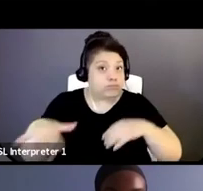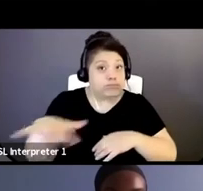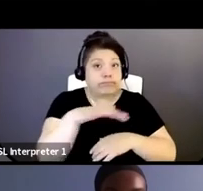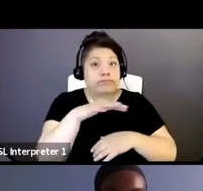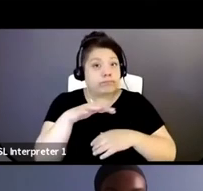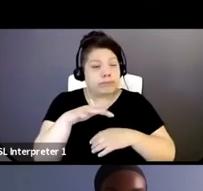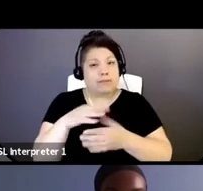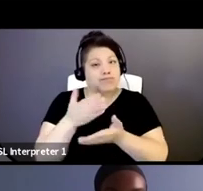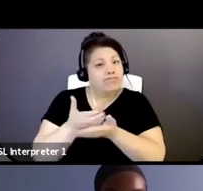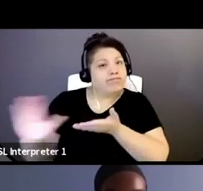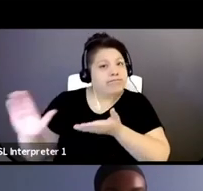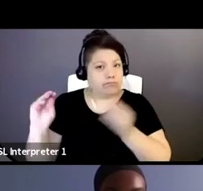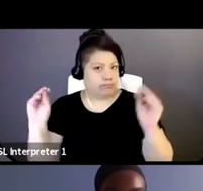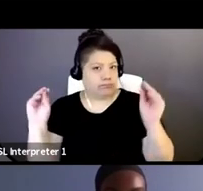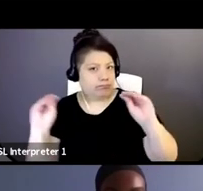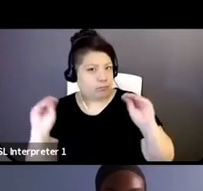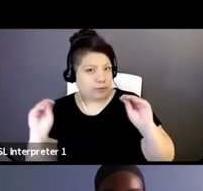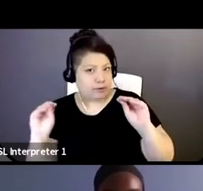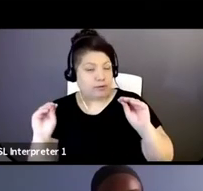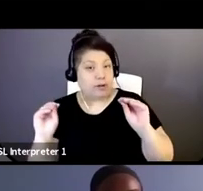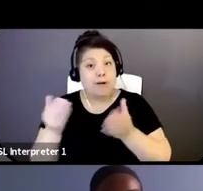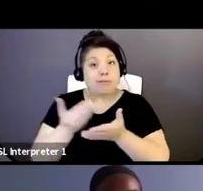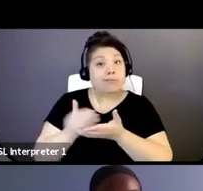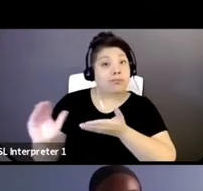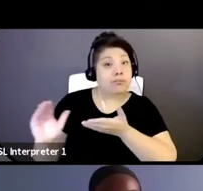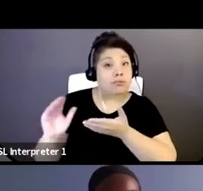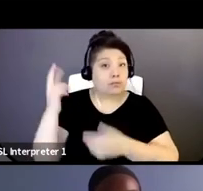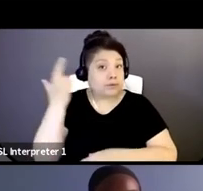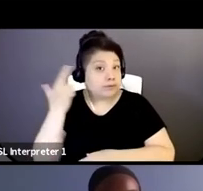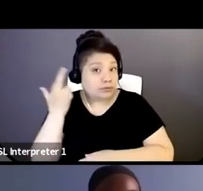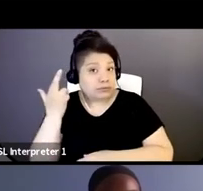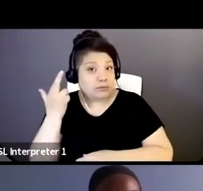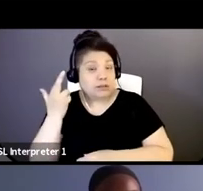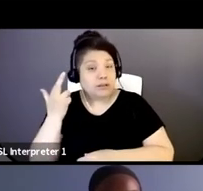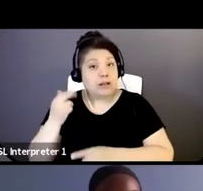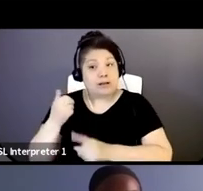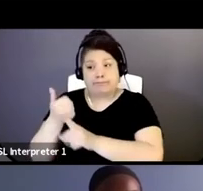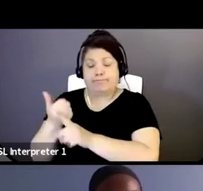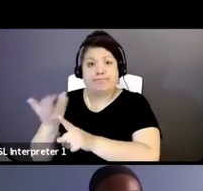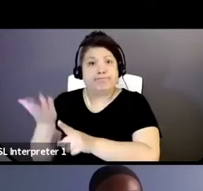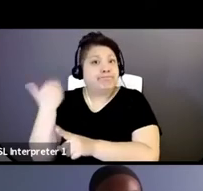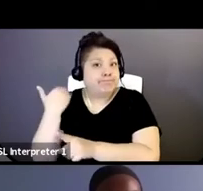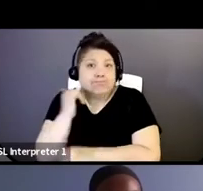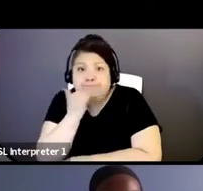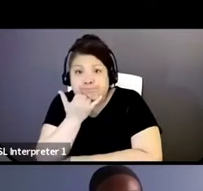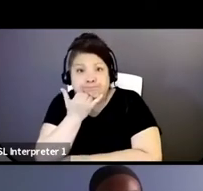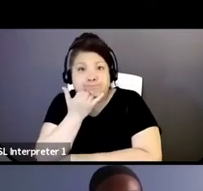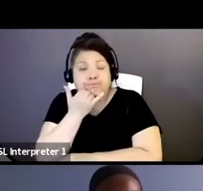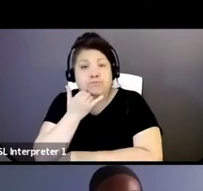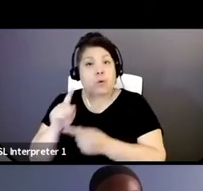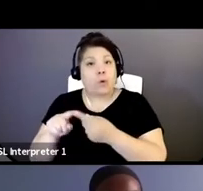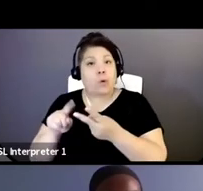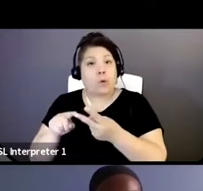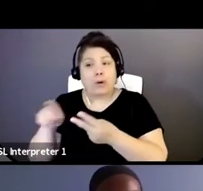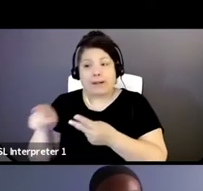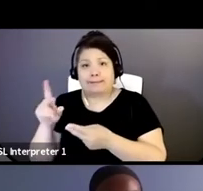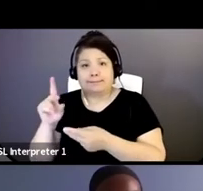people because they made a mistake or caused somebody